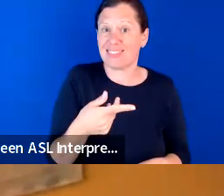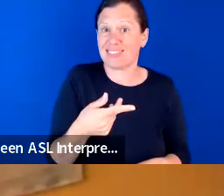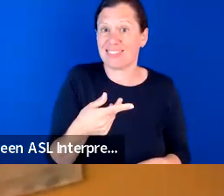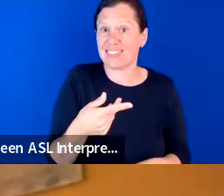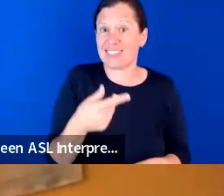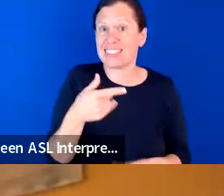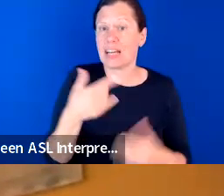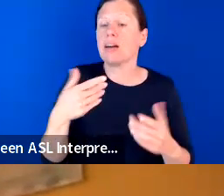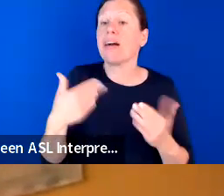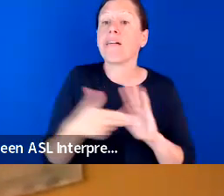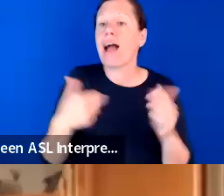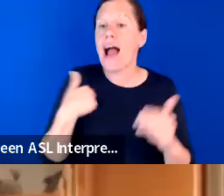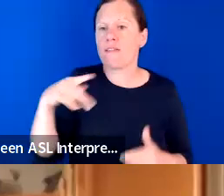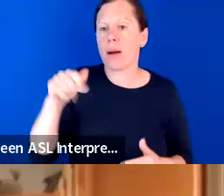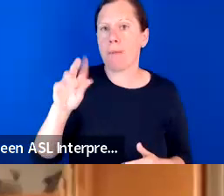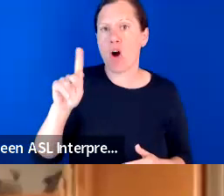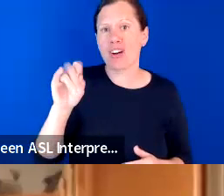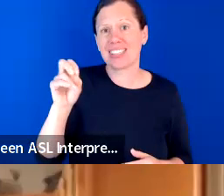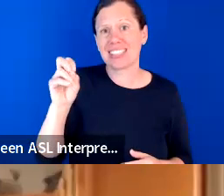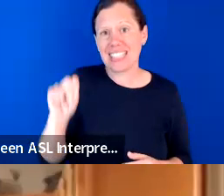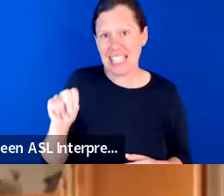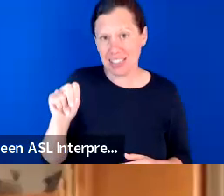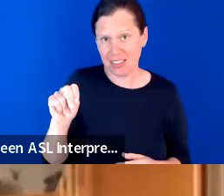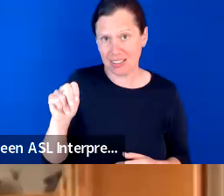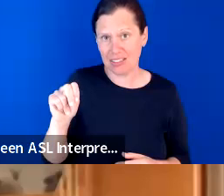Parkinson's in 2012.